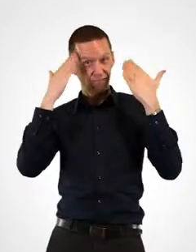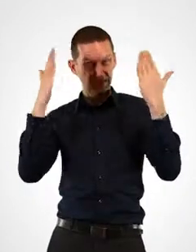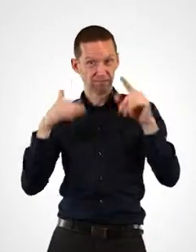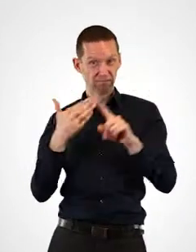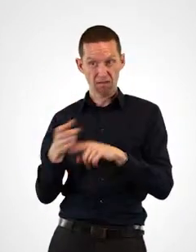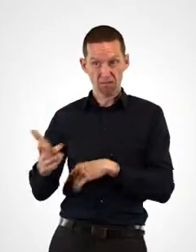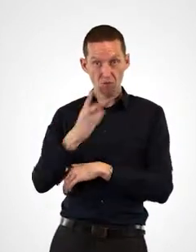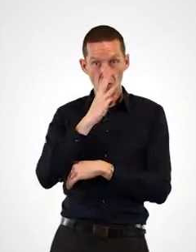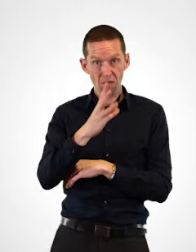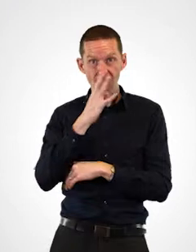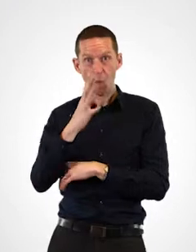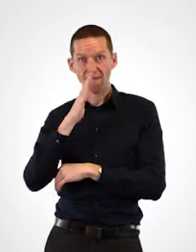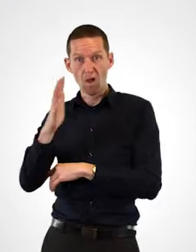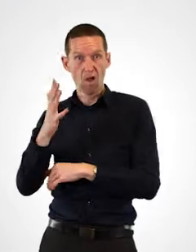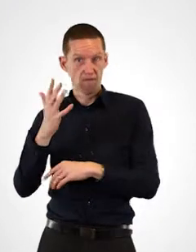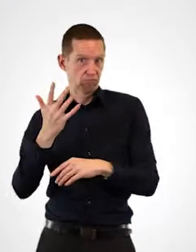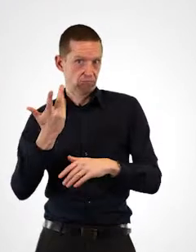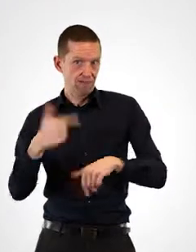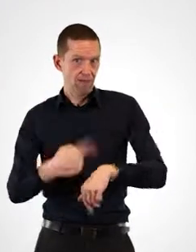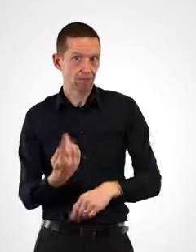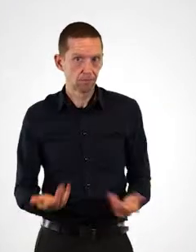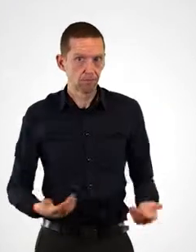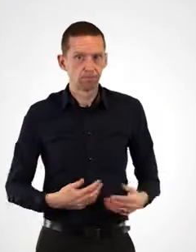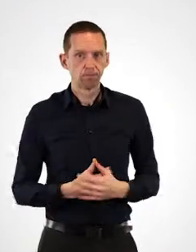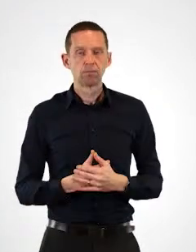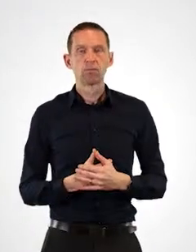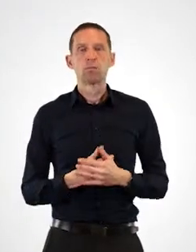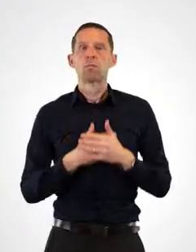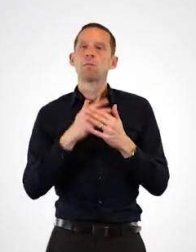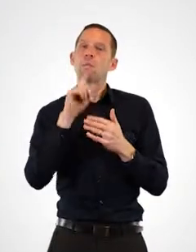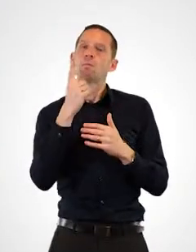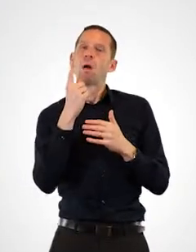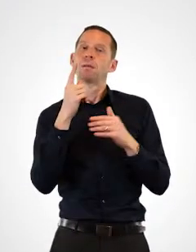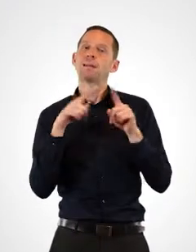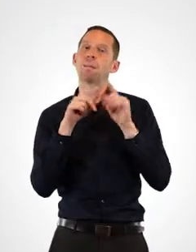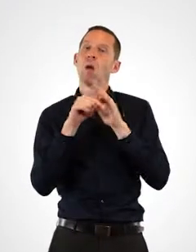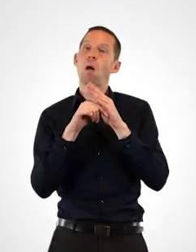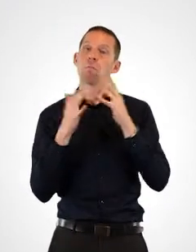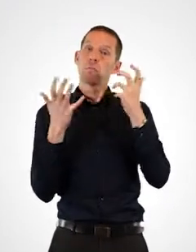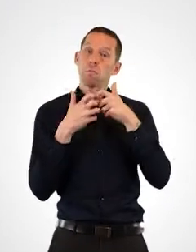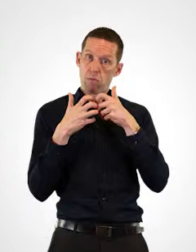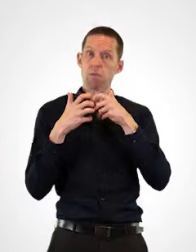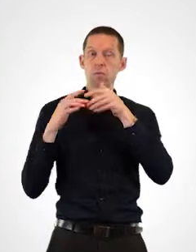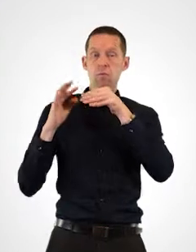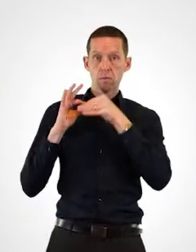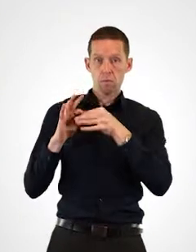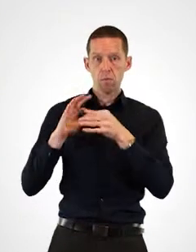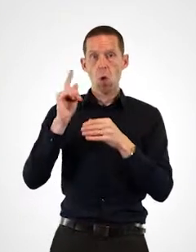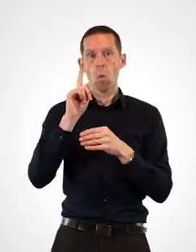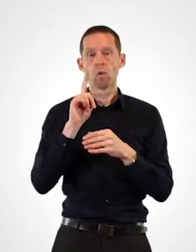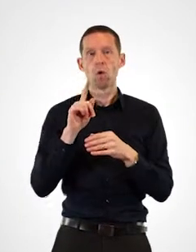into 3, 4, 5 years old or older. But sort of concomitant with that, or connected with that, is not only just